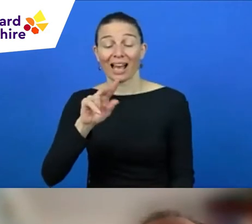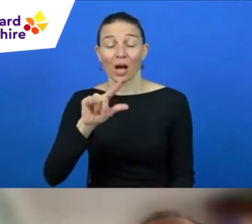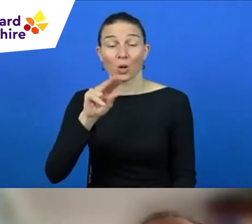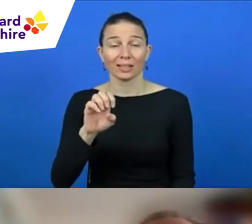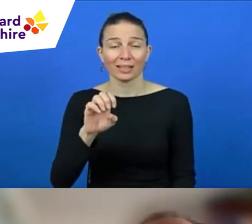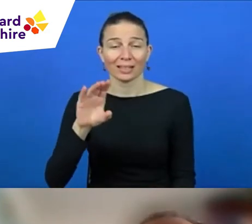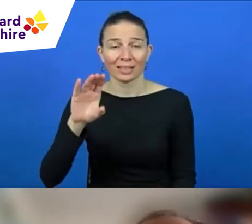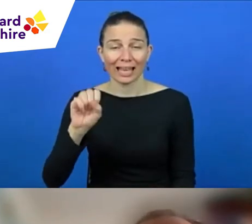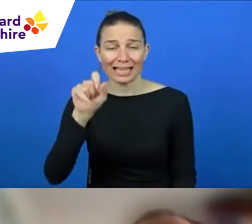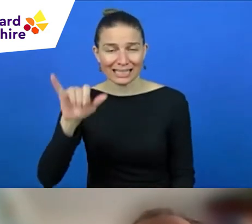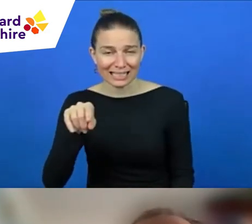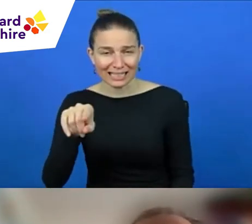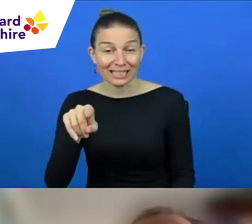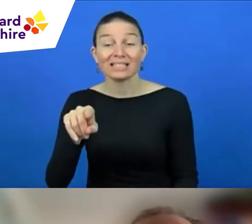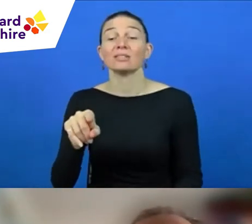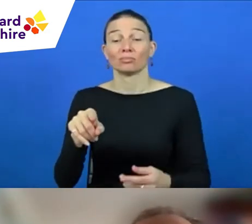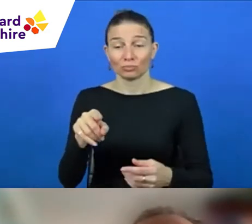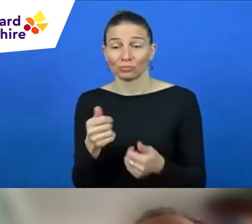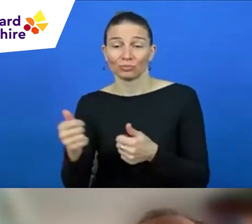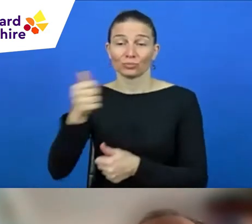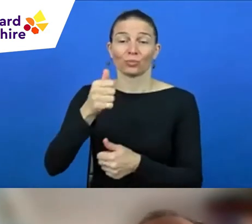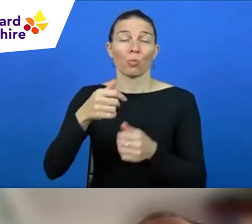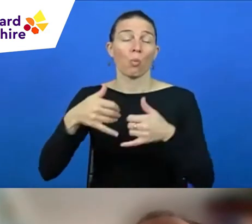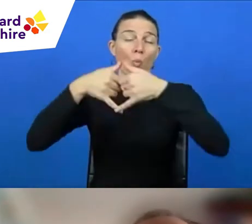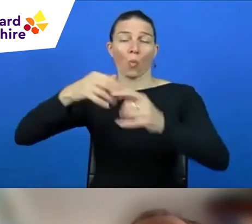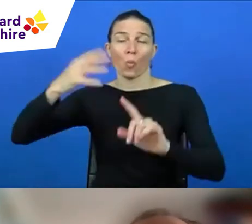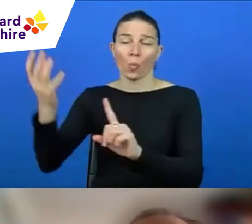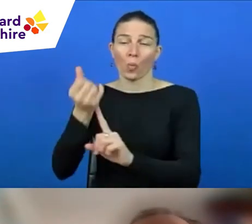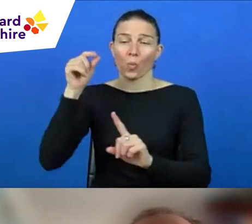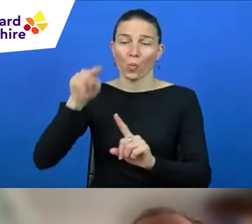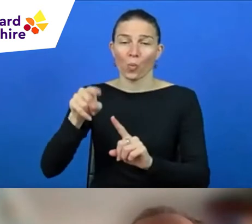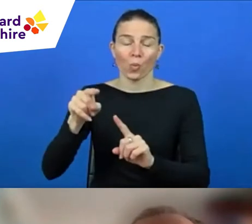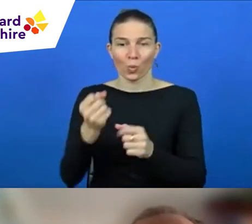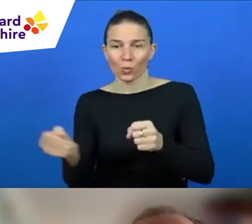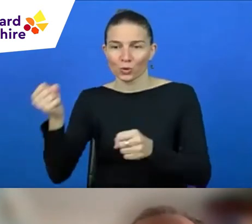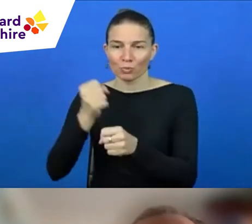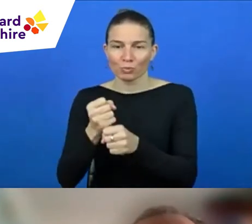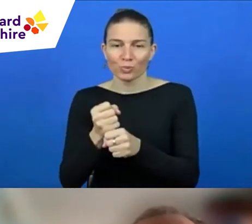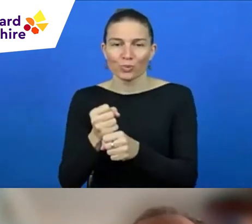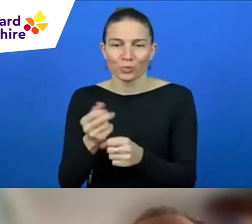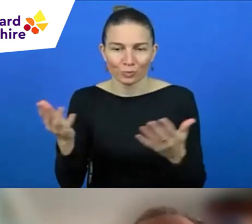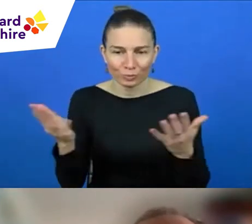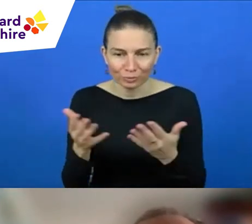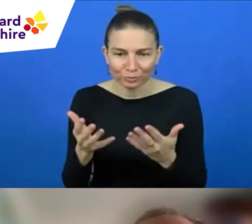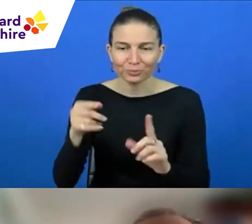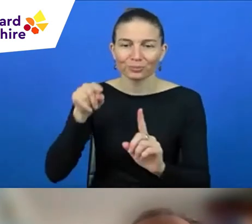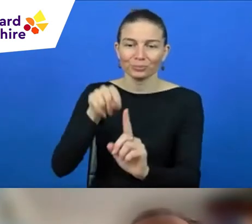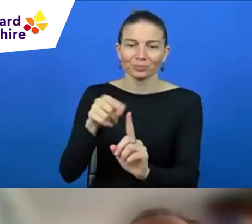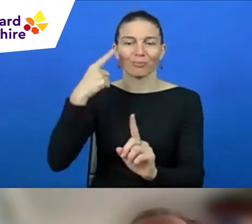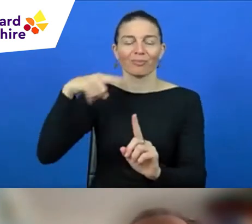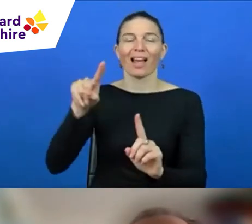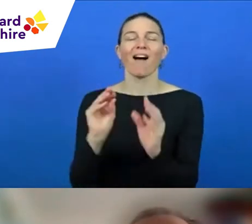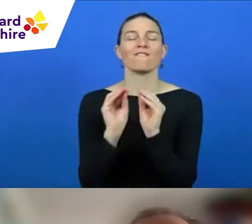entrepreneur, leader of the Valuable 500, a catalyst for an inclusion revolution that exists to position